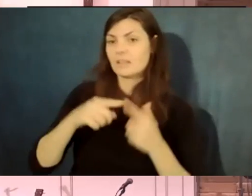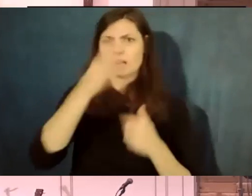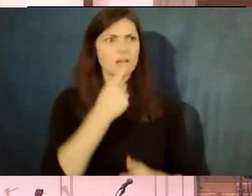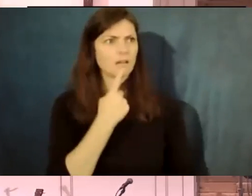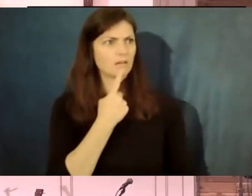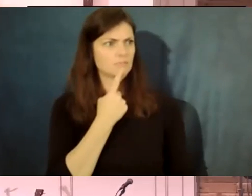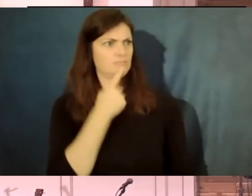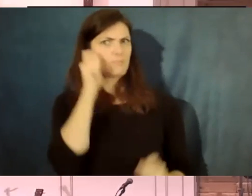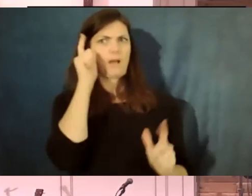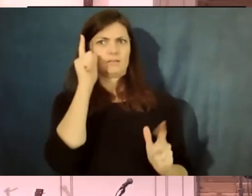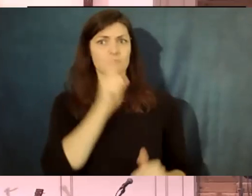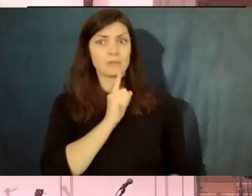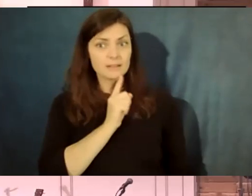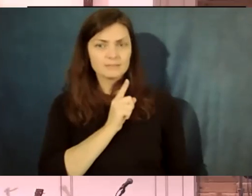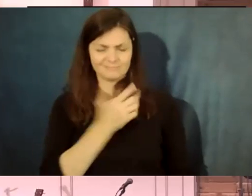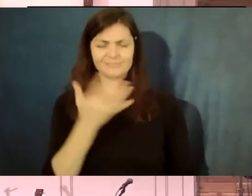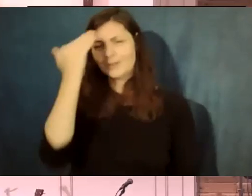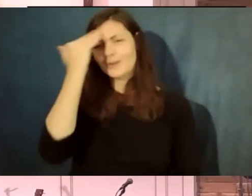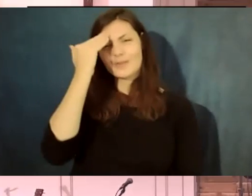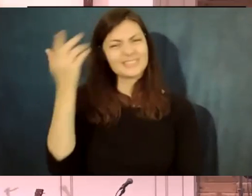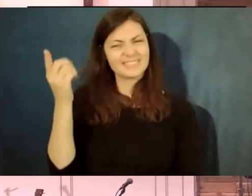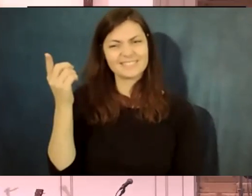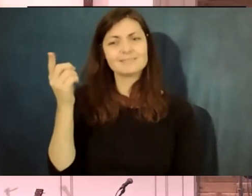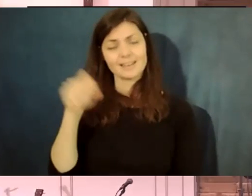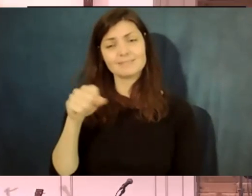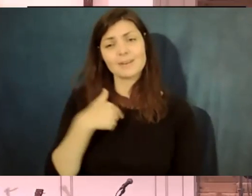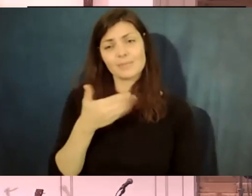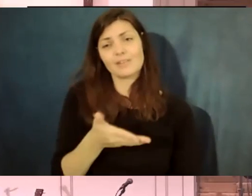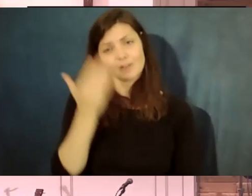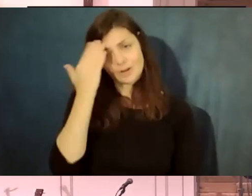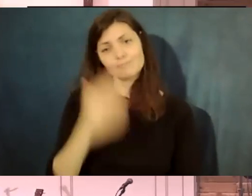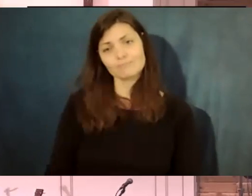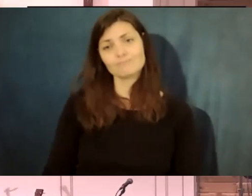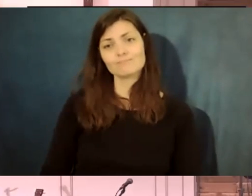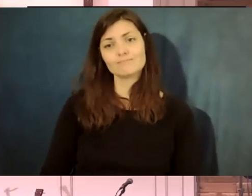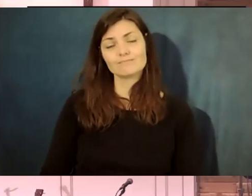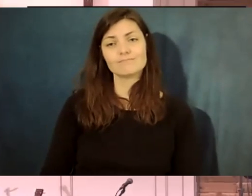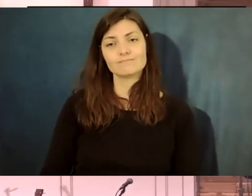did that?" No, he's like, "I know. I was there."